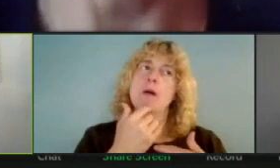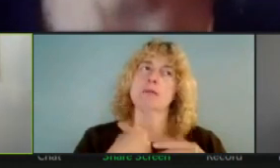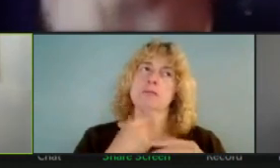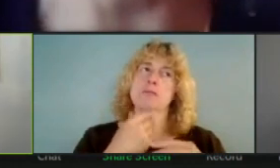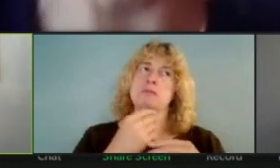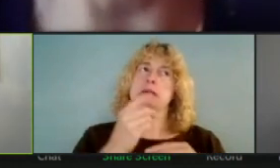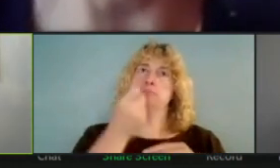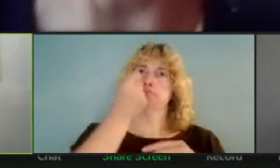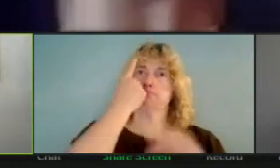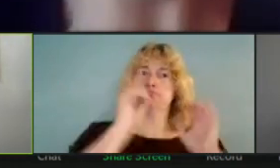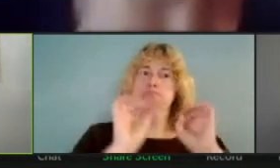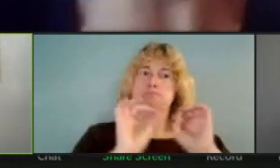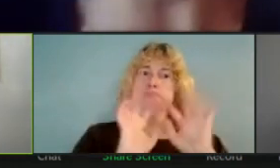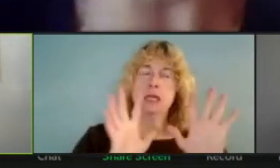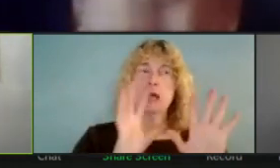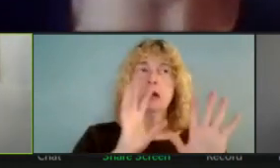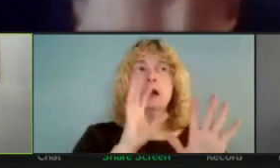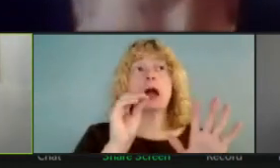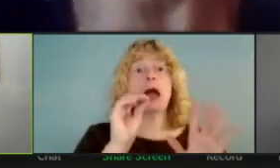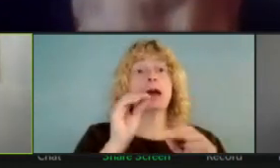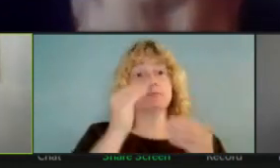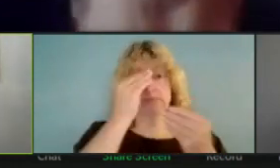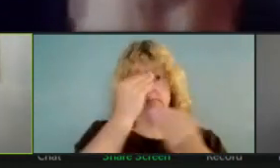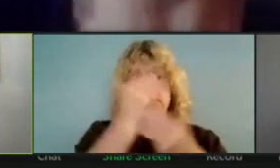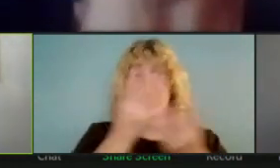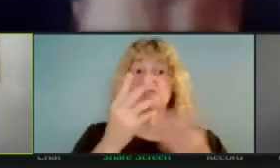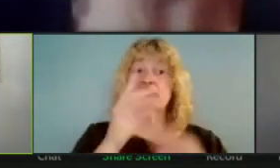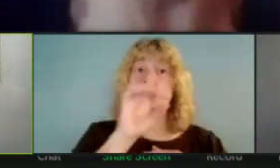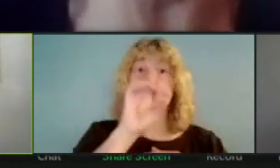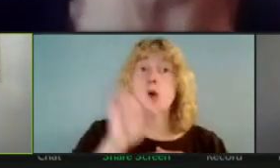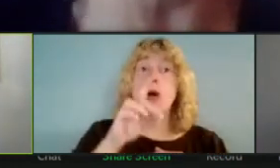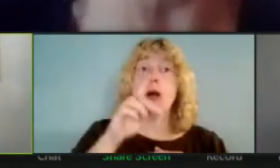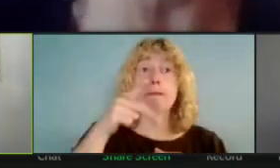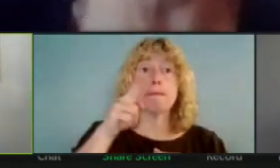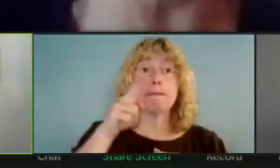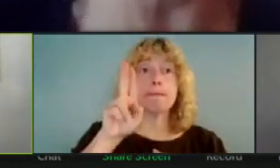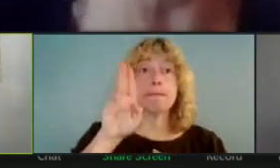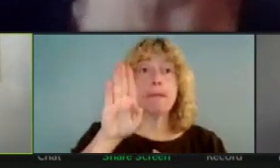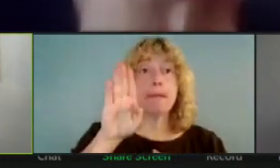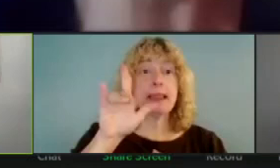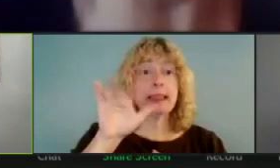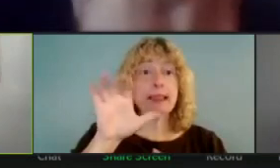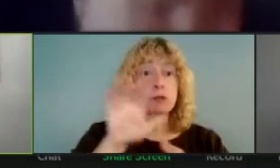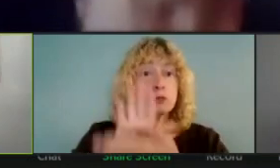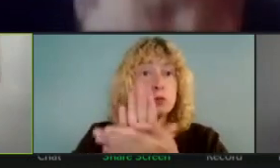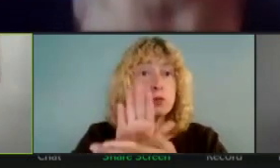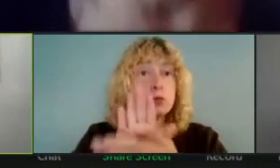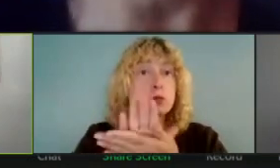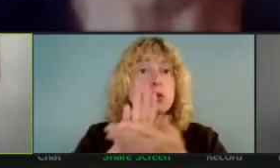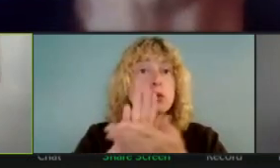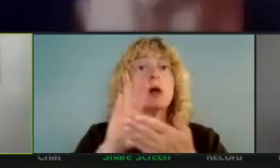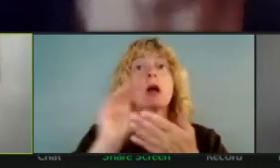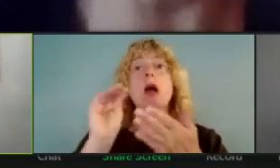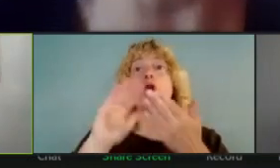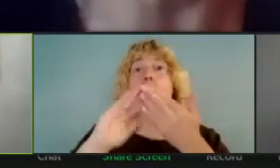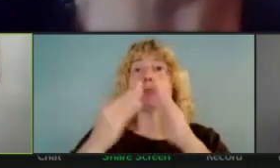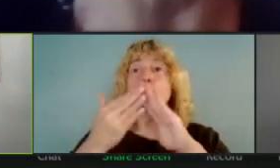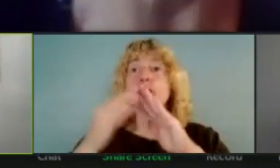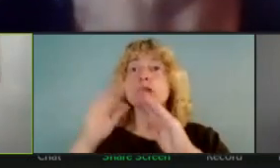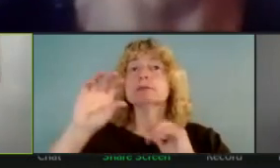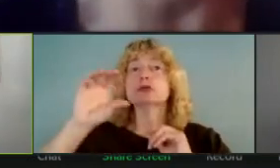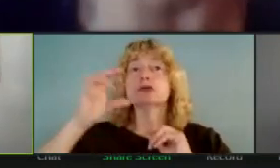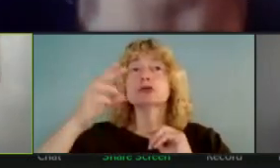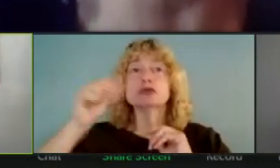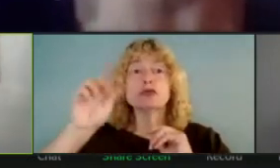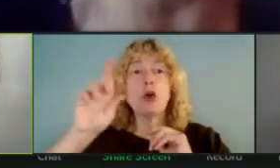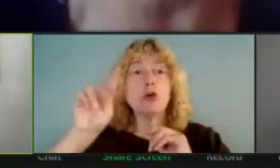know that the Detroit Public School Community District, as well as charters, as a result of the leadership at the state